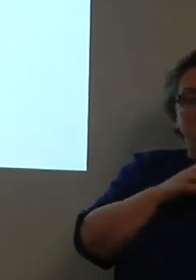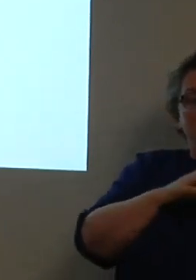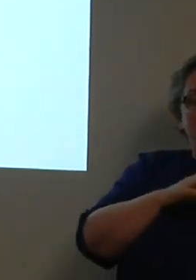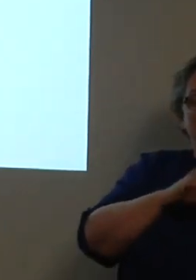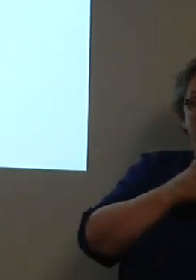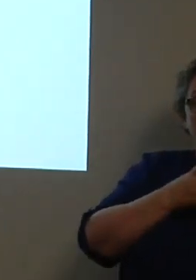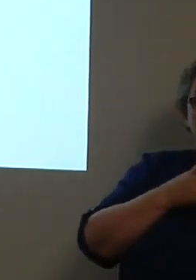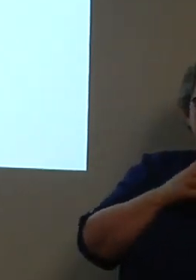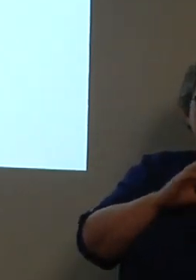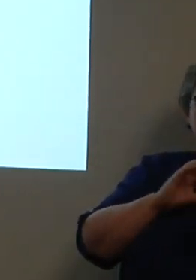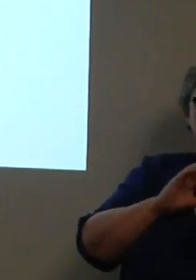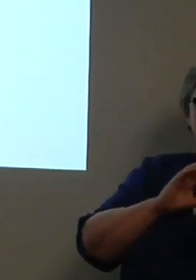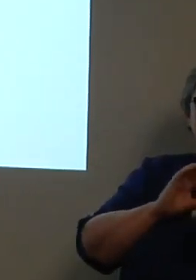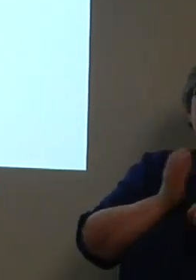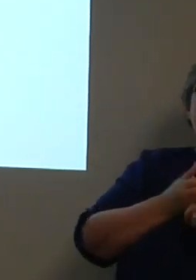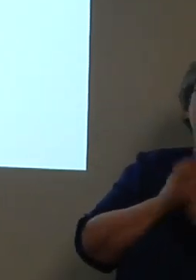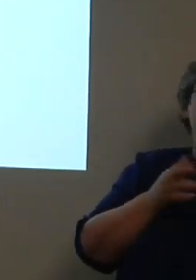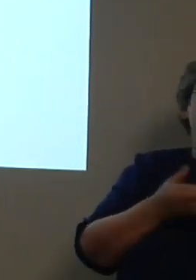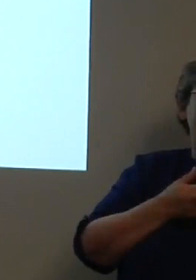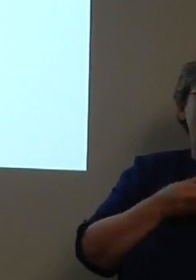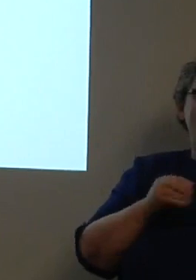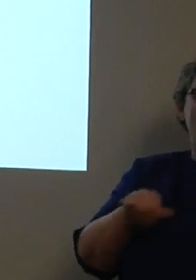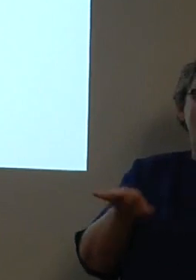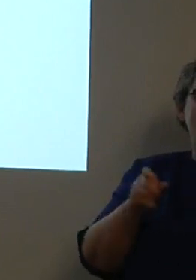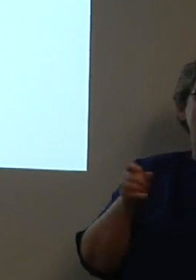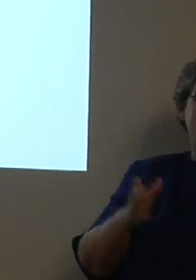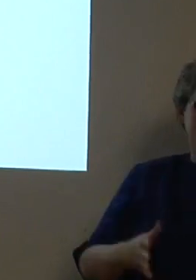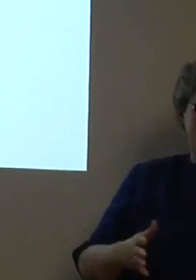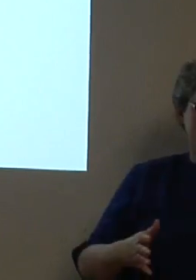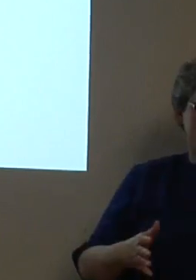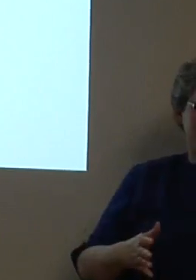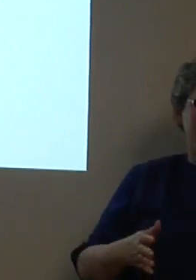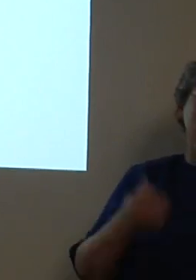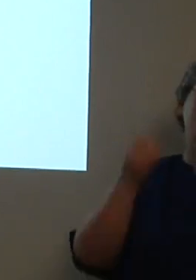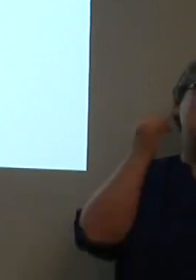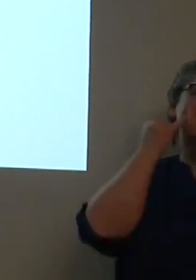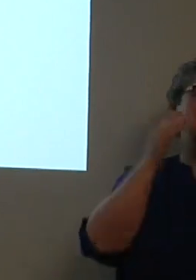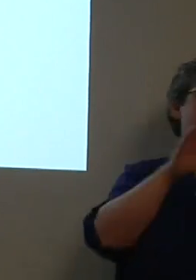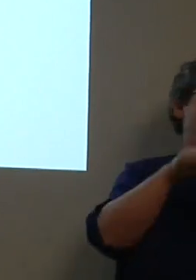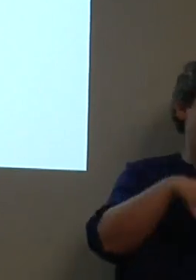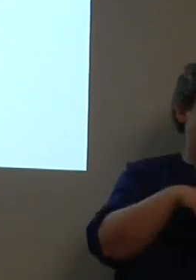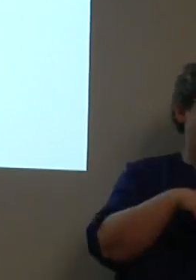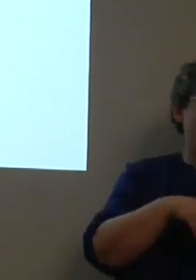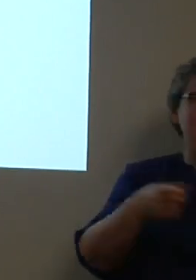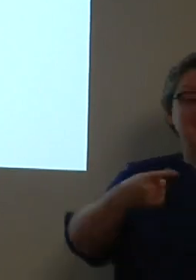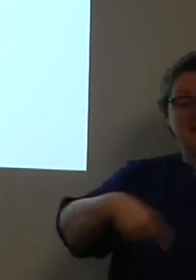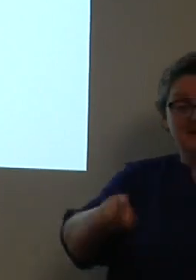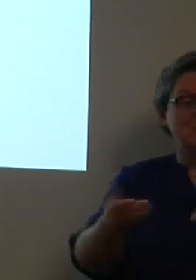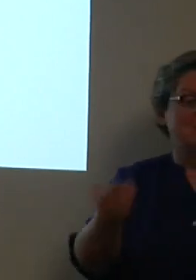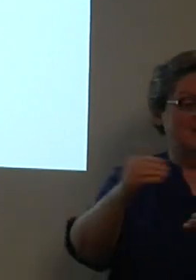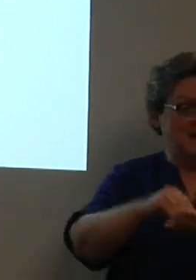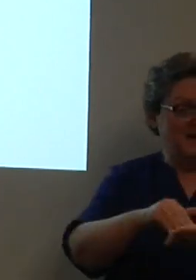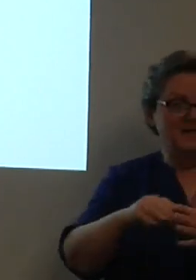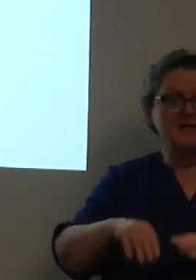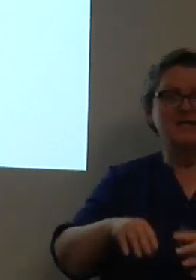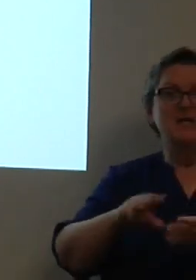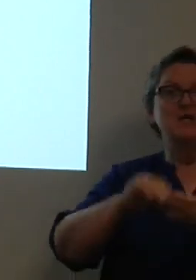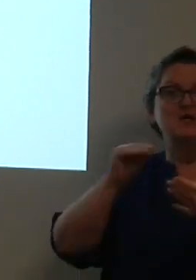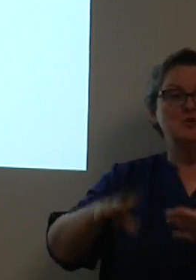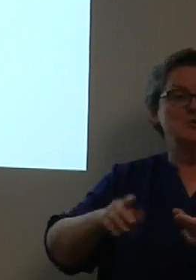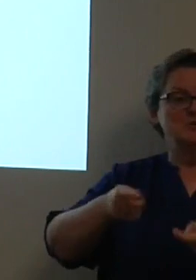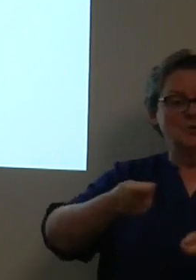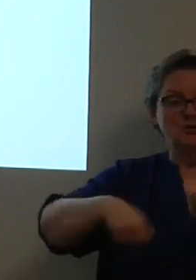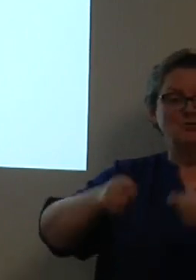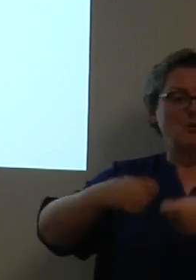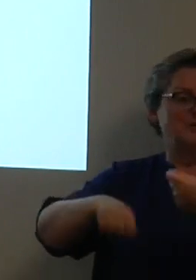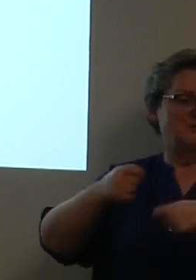a land manager. But if you try this more than once, right, if this is for half an hour and then we try it again next week, students actually switch the roles that